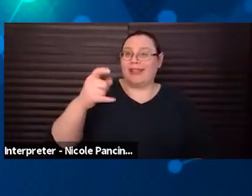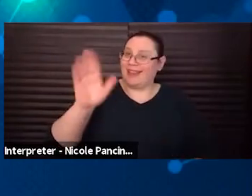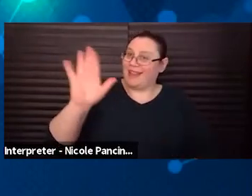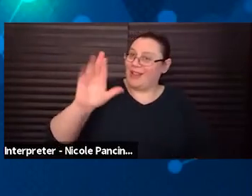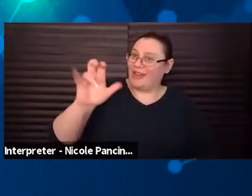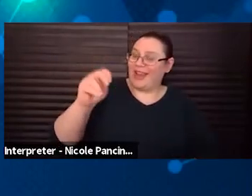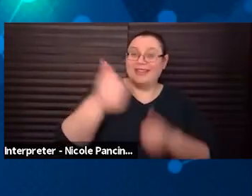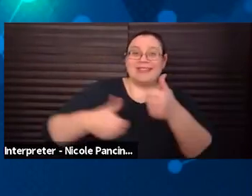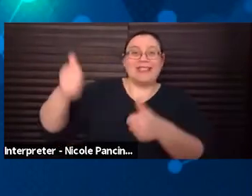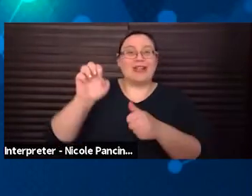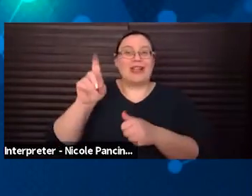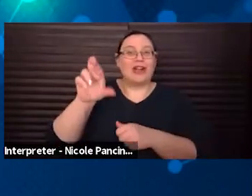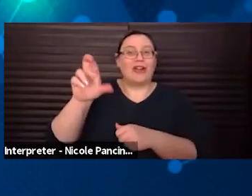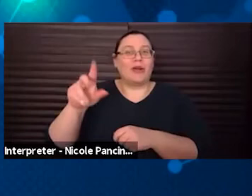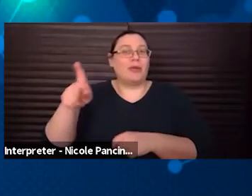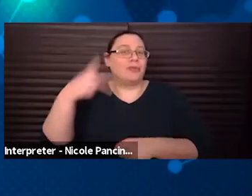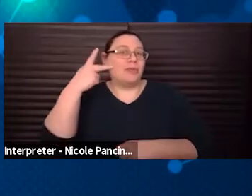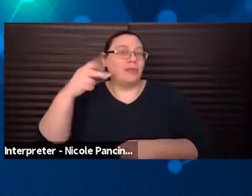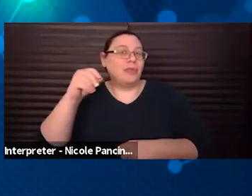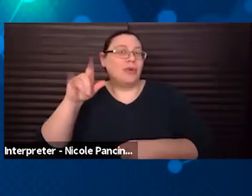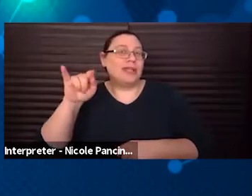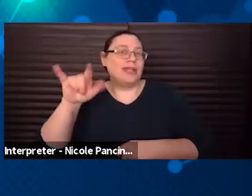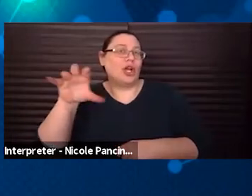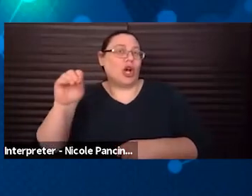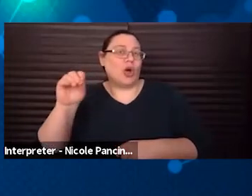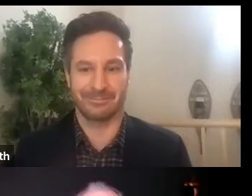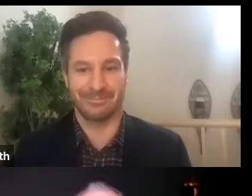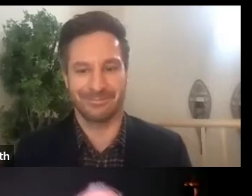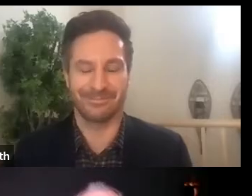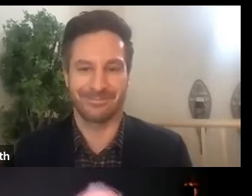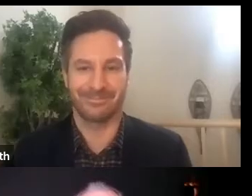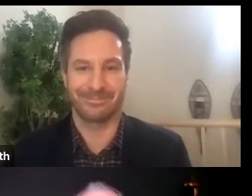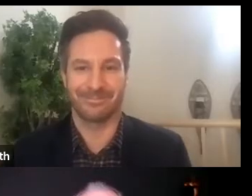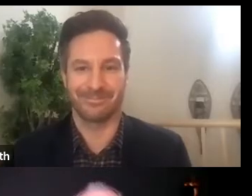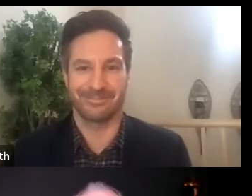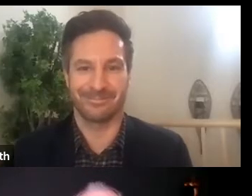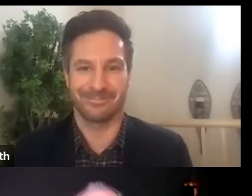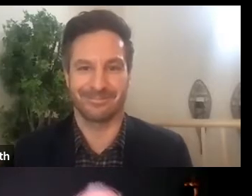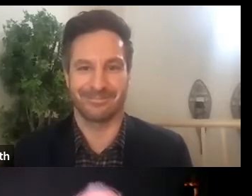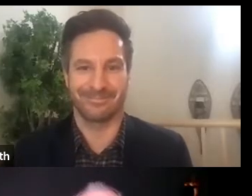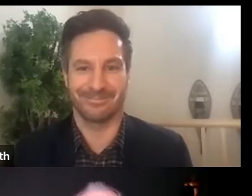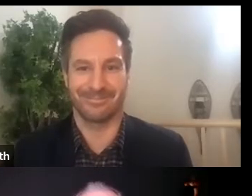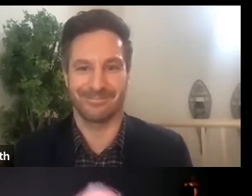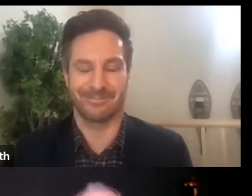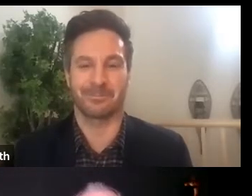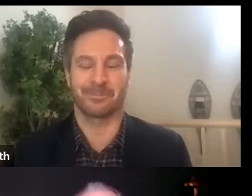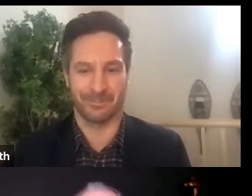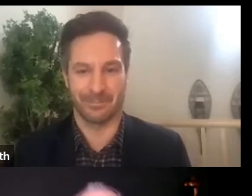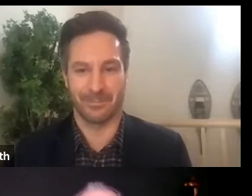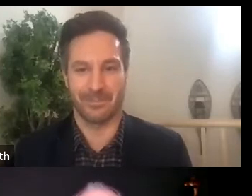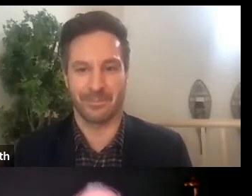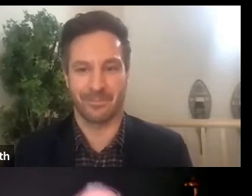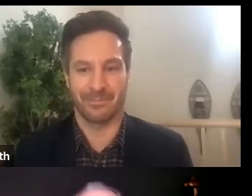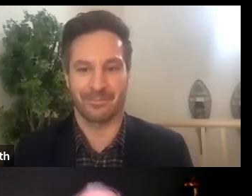senior editor at Politico and author of Politico's Global Translations newsletter. Very excited to have you here and to have